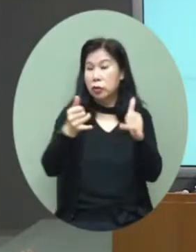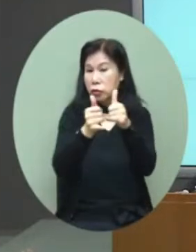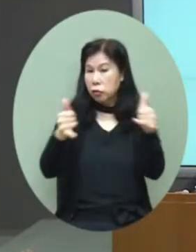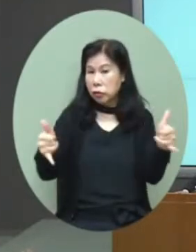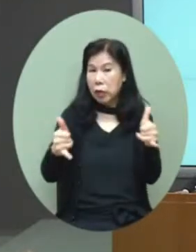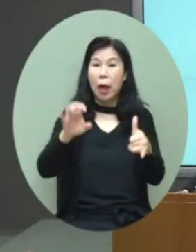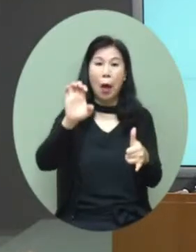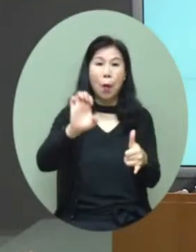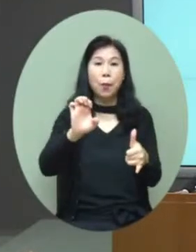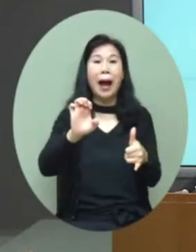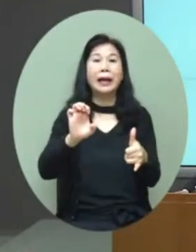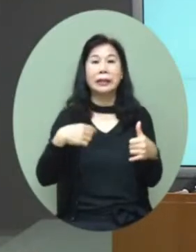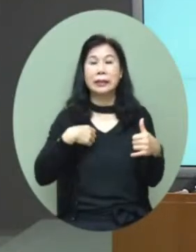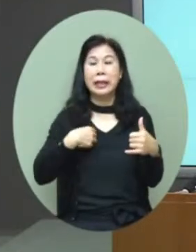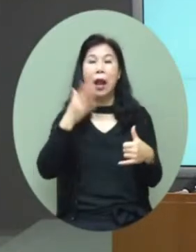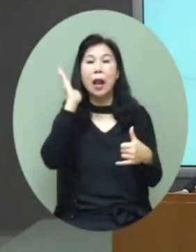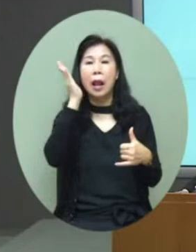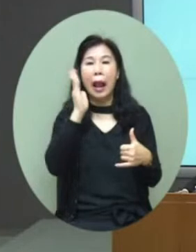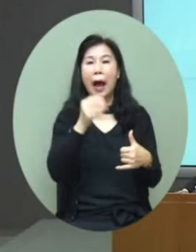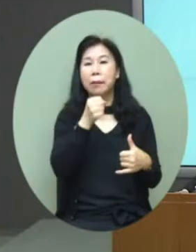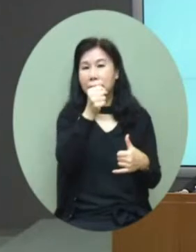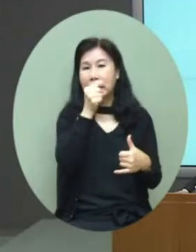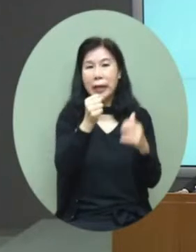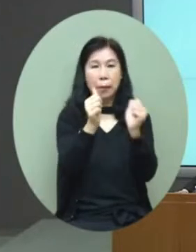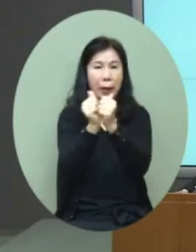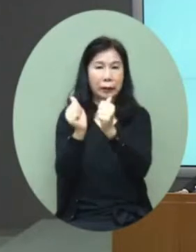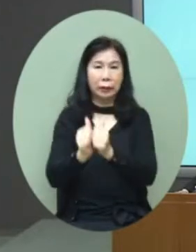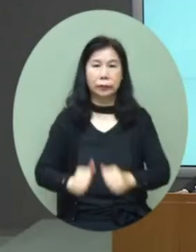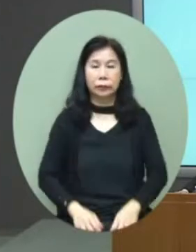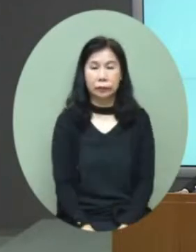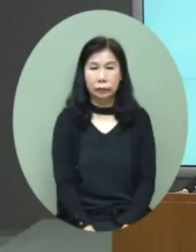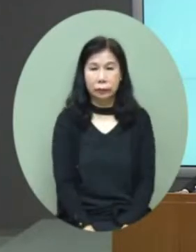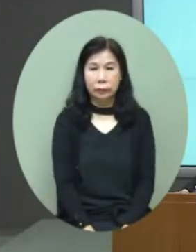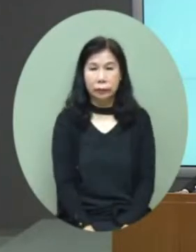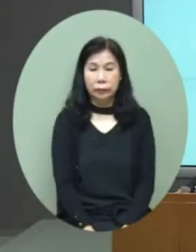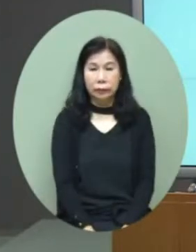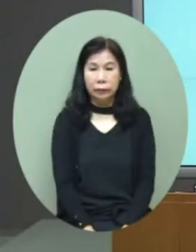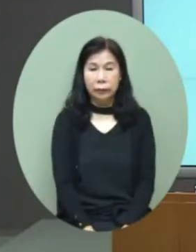right. Third row, the gentleman in white.